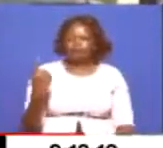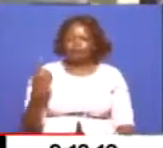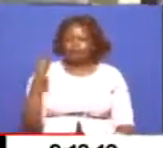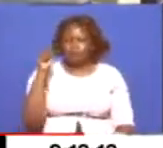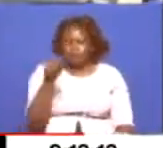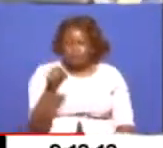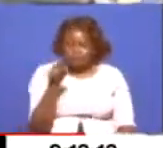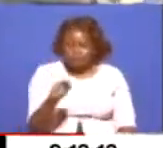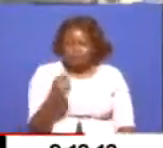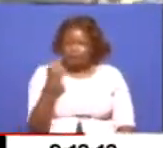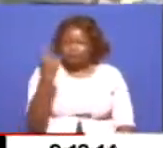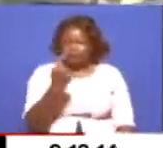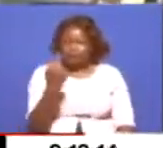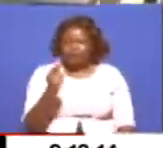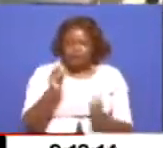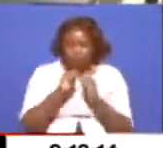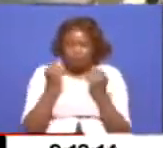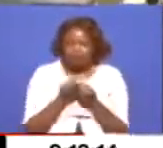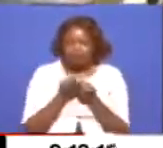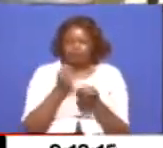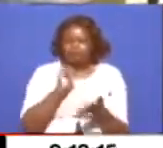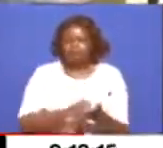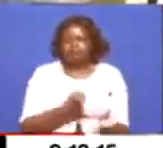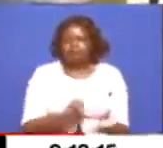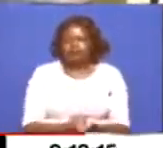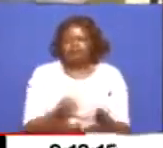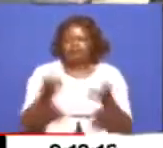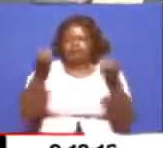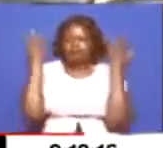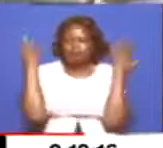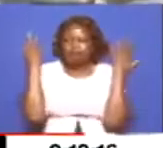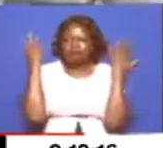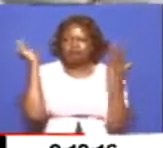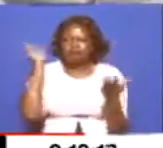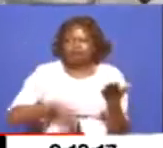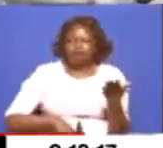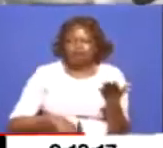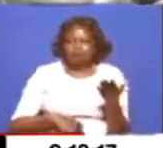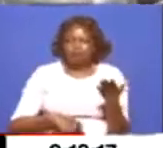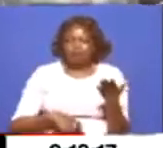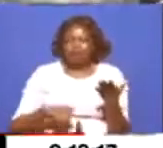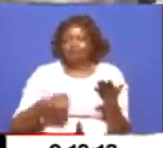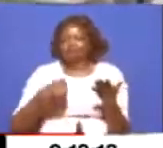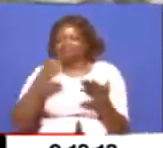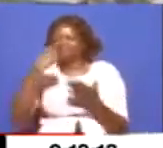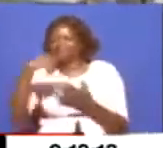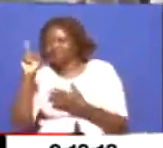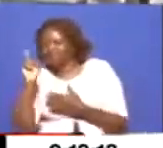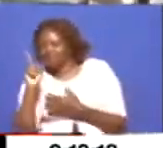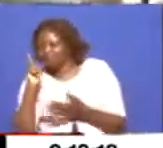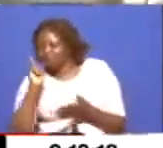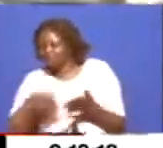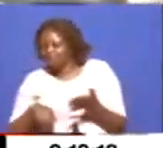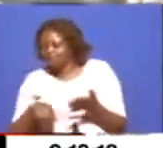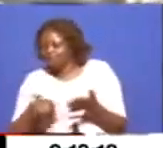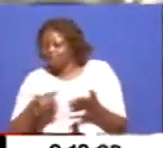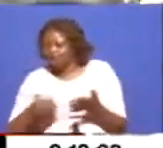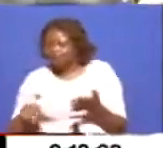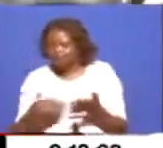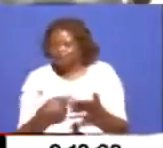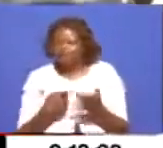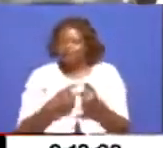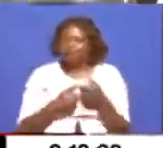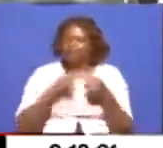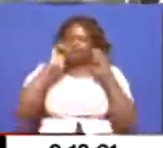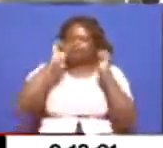the only team that understands what went right and what went wrong. We are able